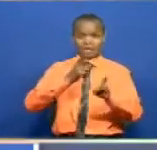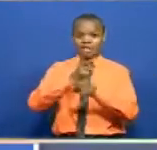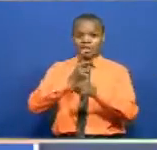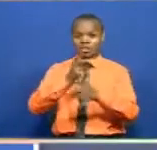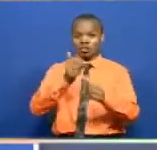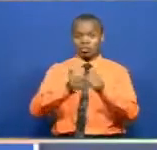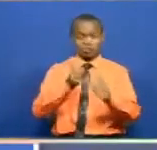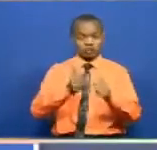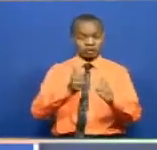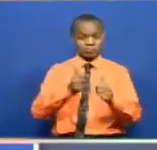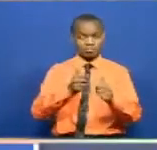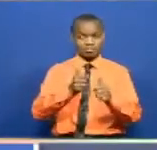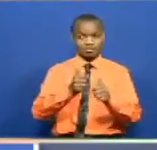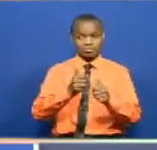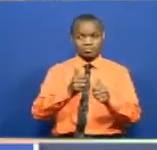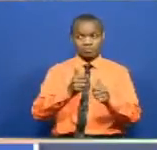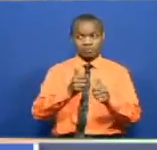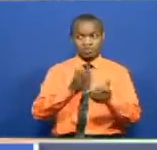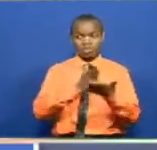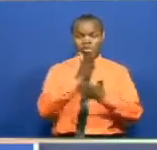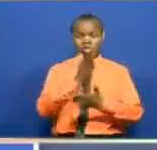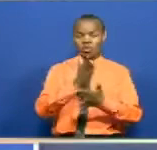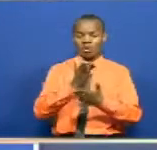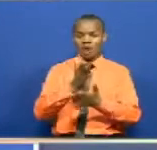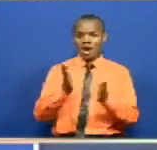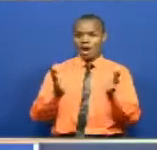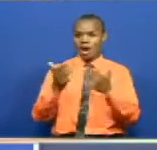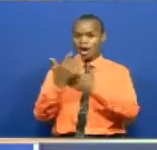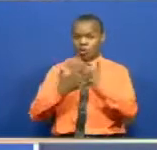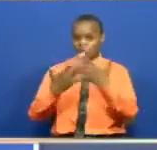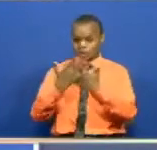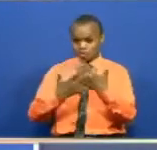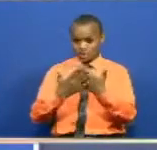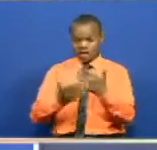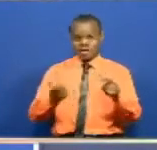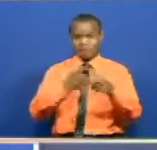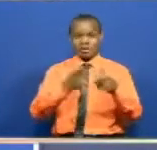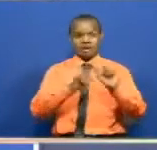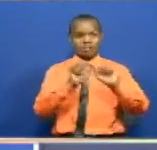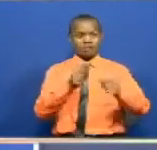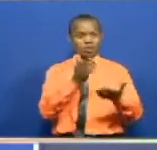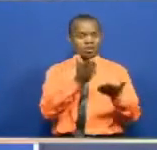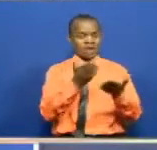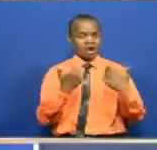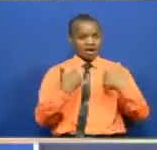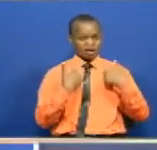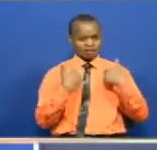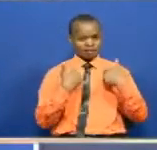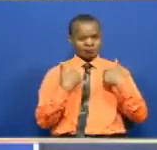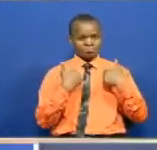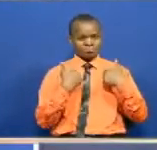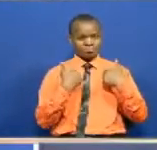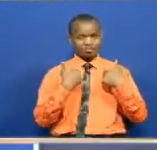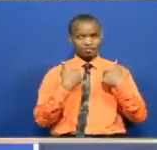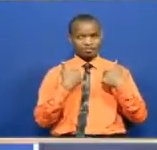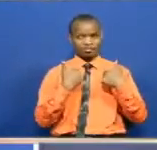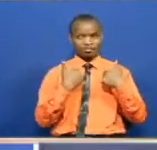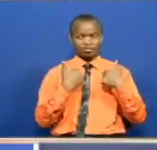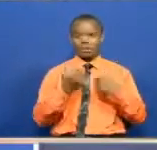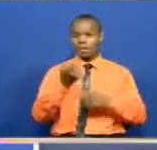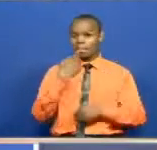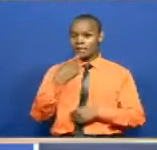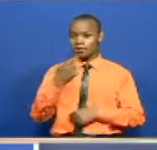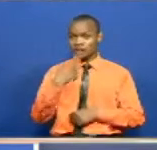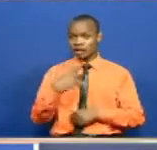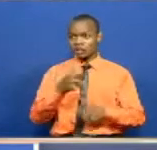generated by a computer, just to be able to create a vaccine which